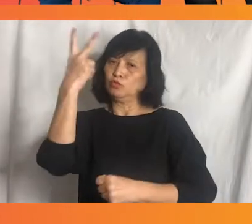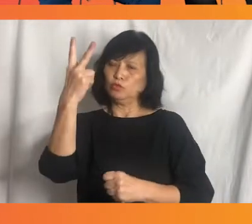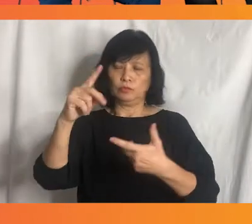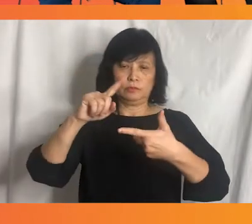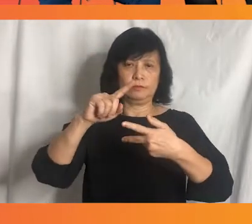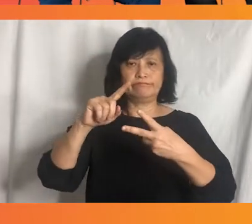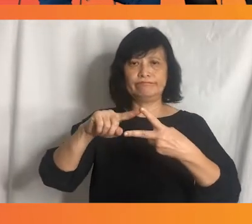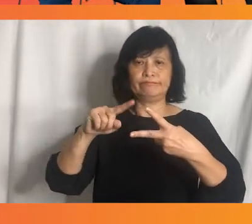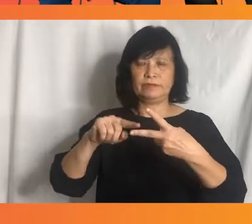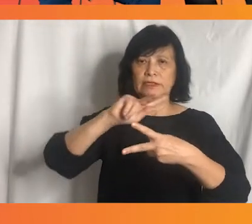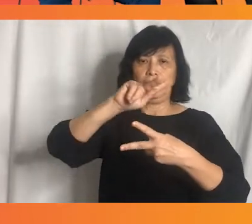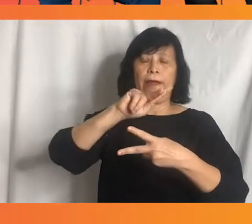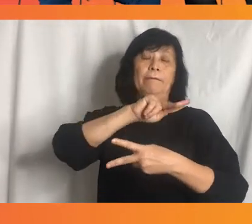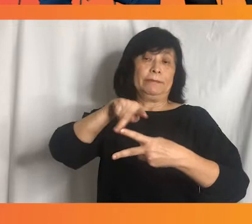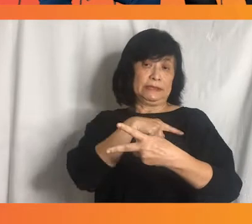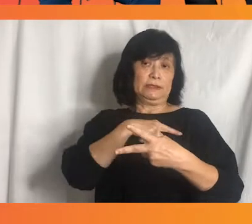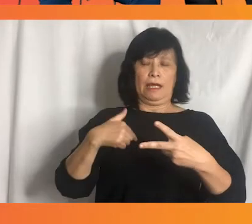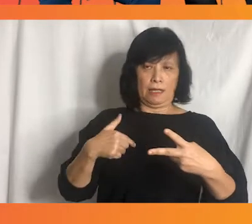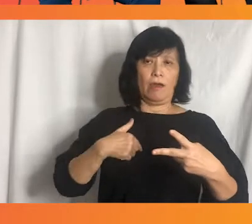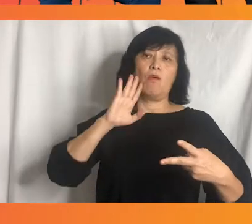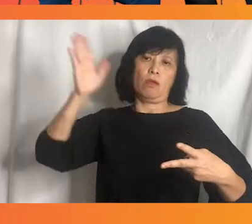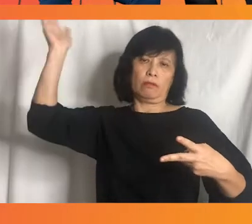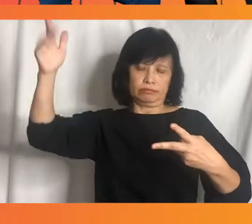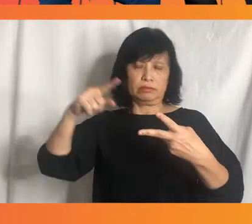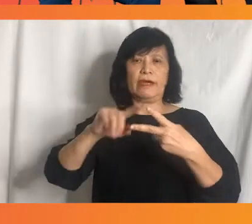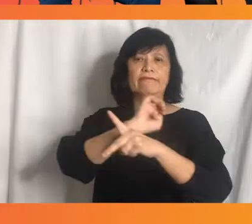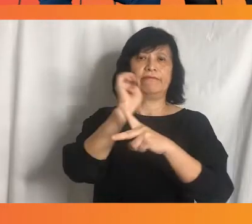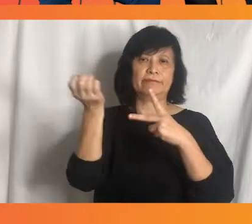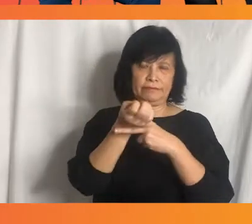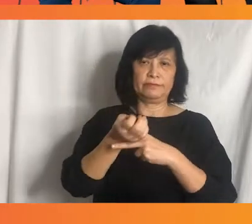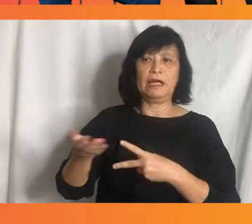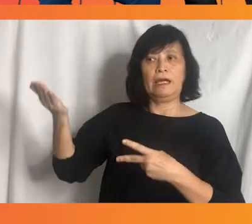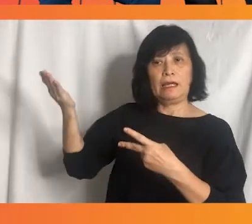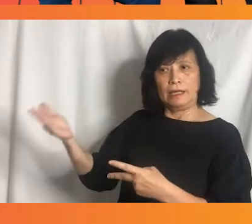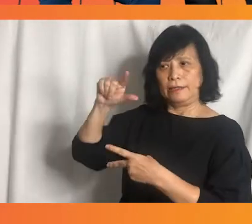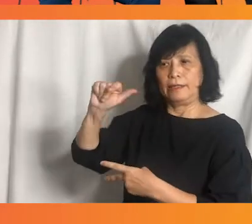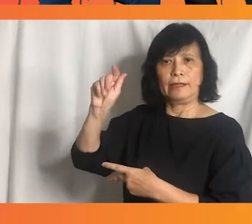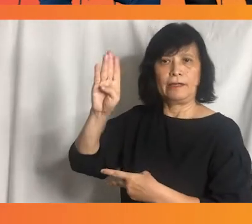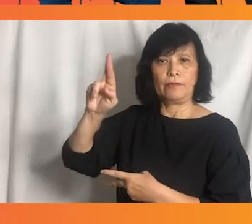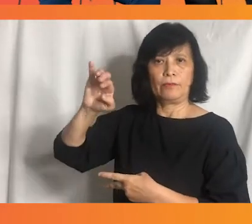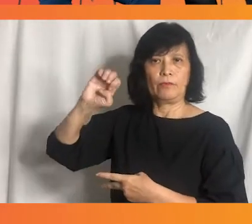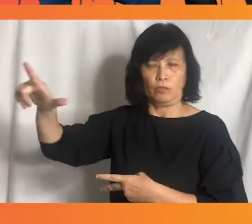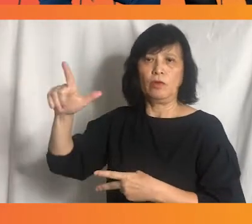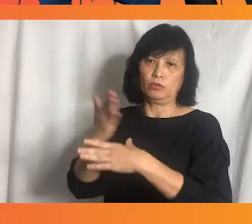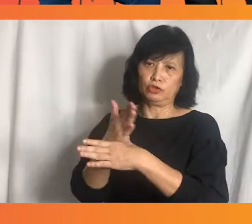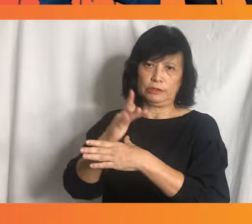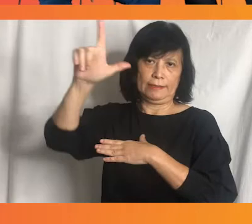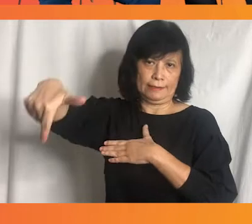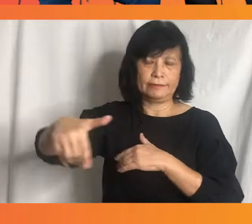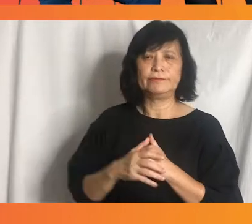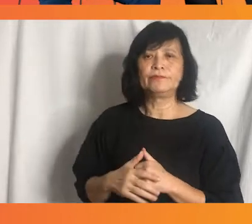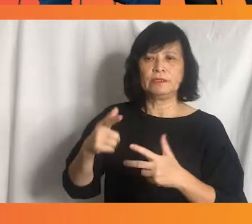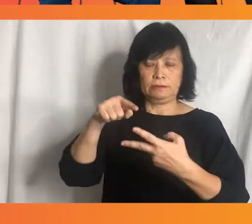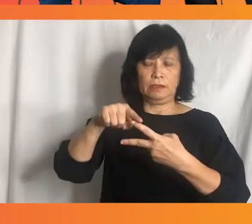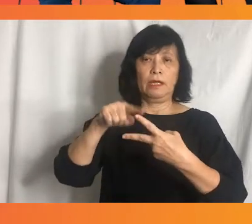personal factors that will be covered by myself and environmental considerations that will be covered by Gabriel later. Under